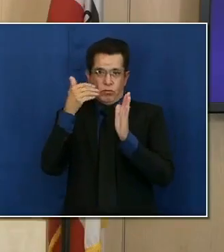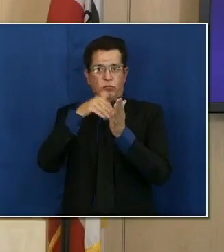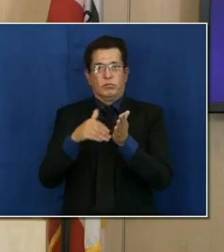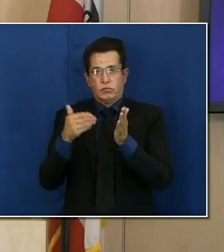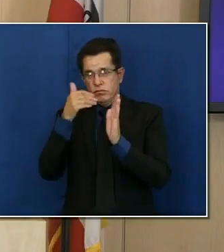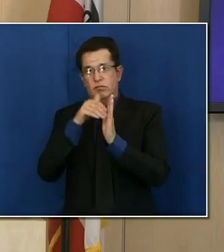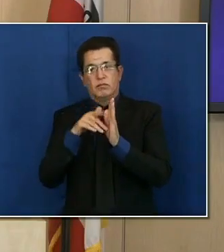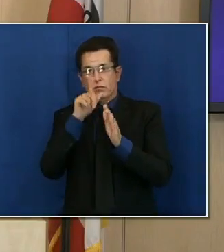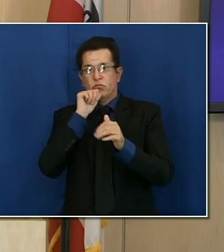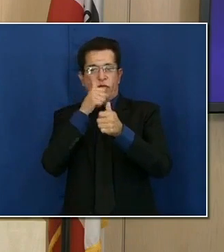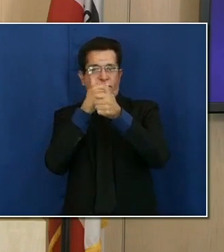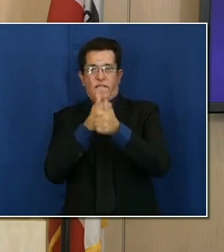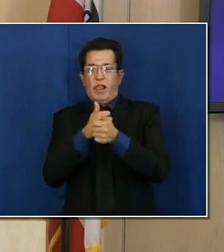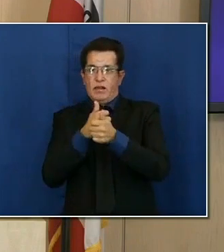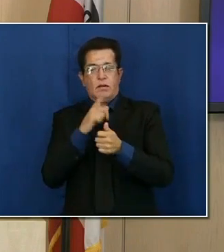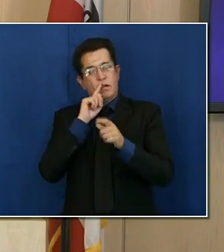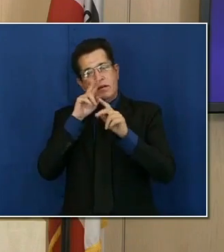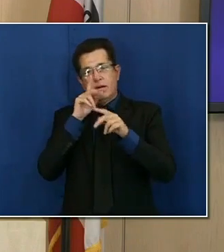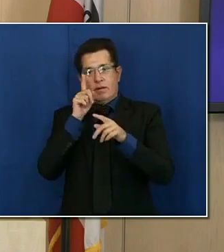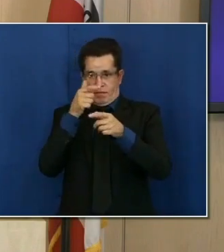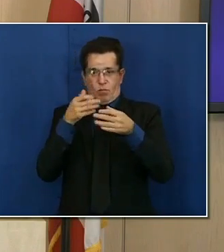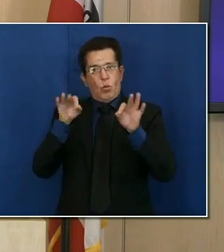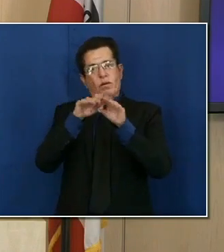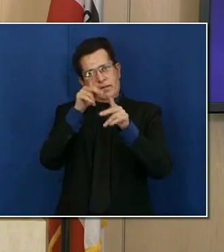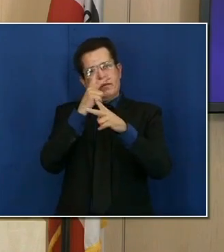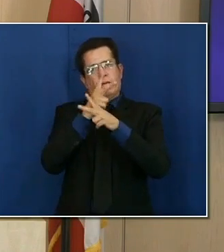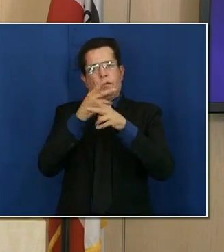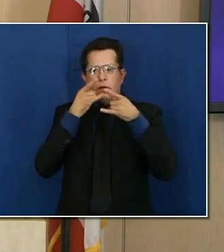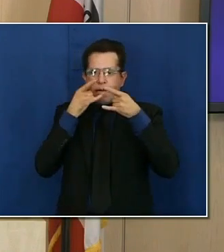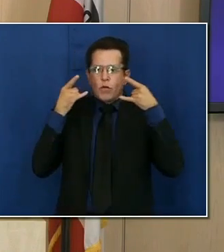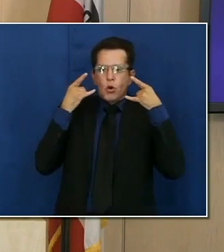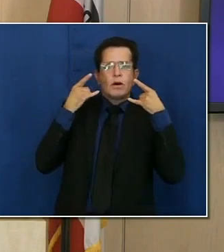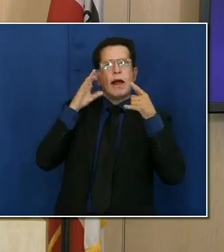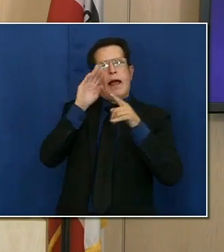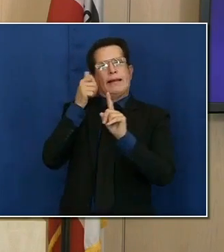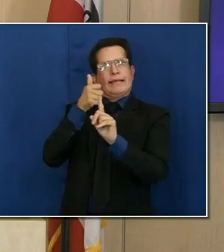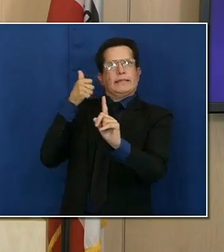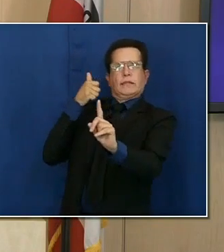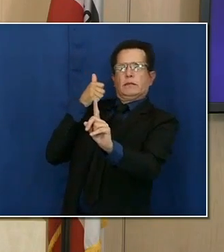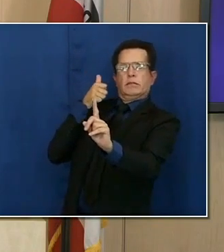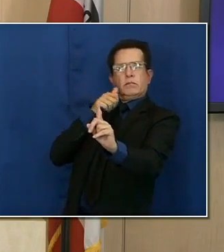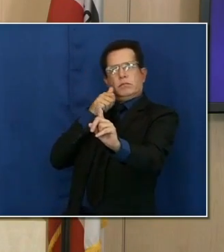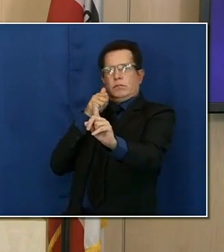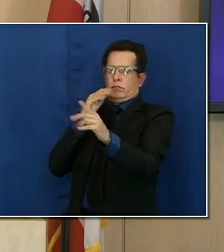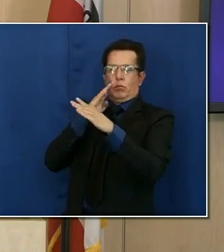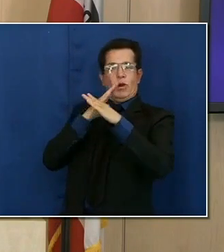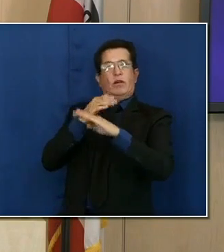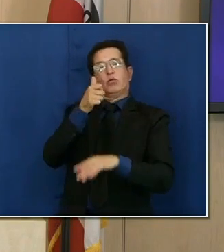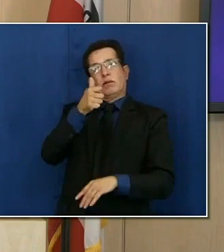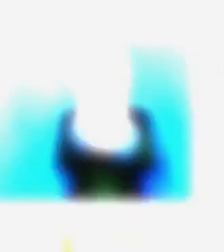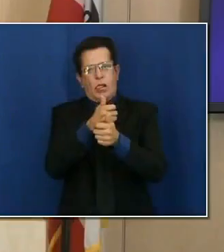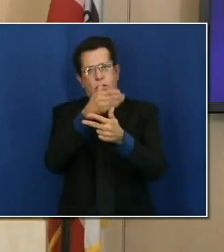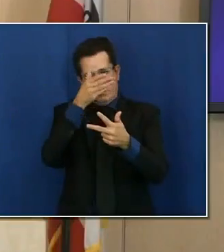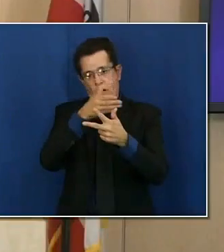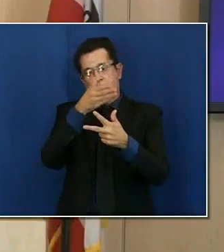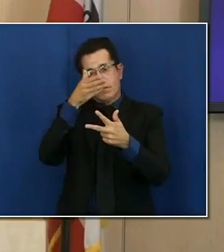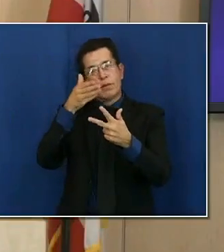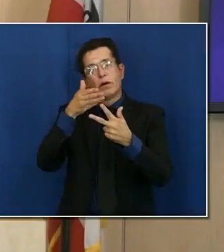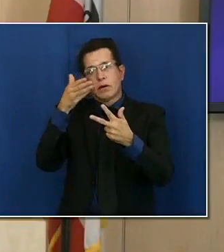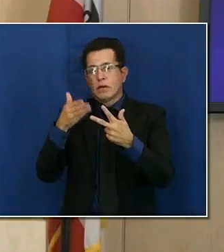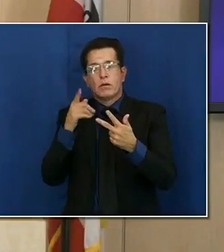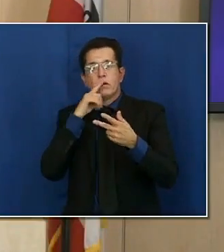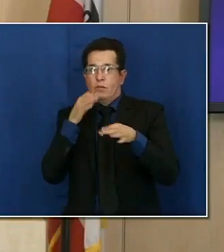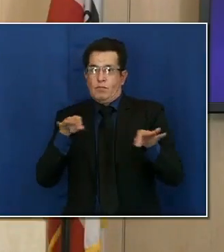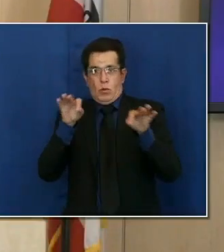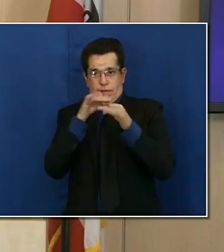It is really about wearing facial coverings and the social distancing and staying home if you are sick. As we go into